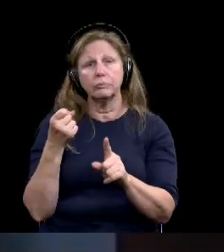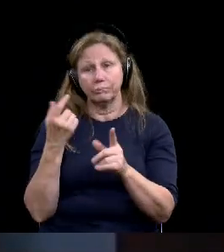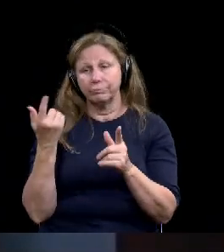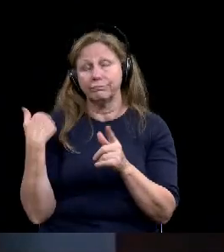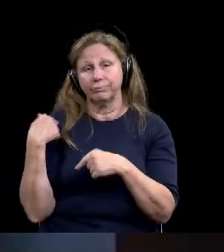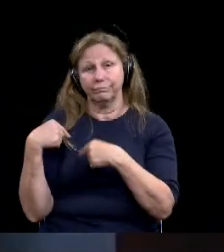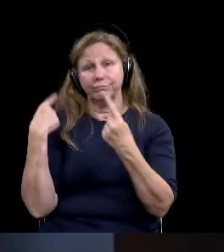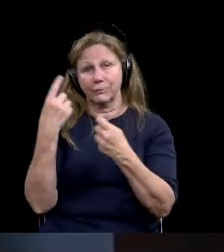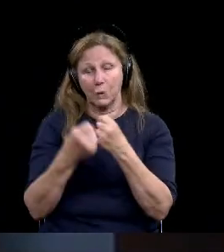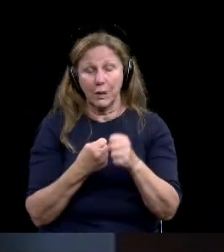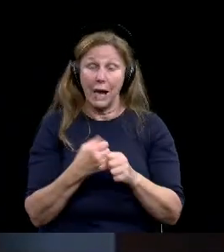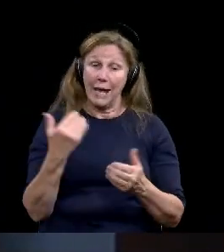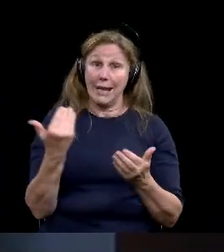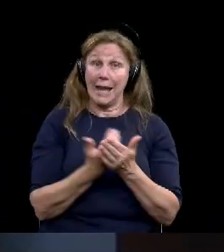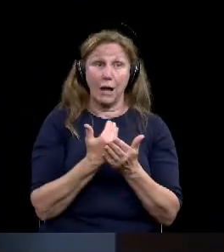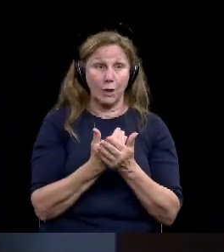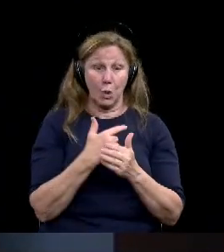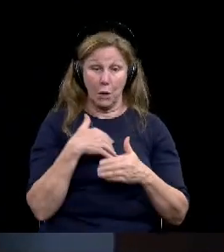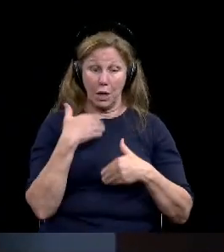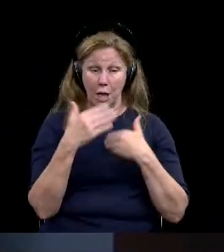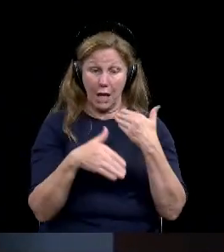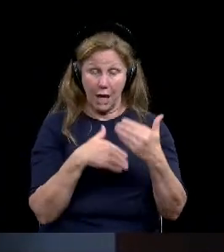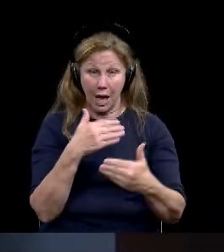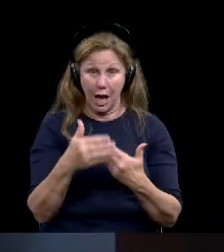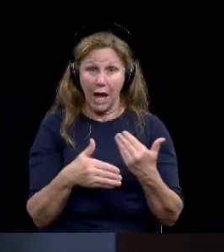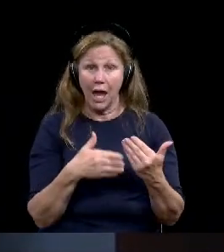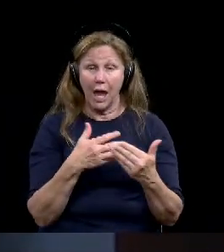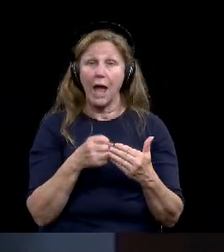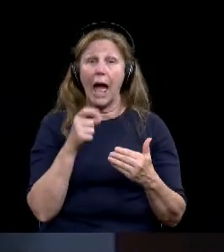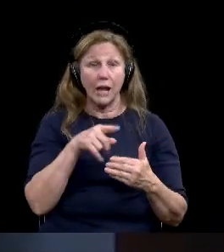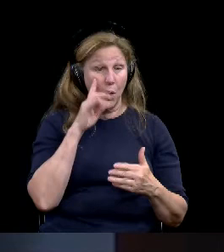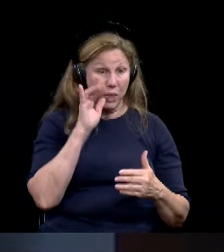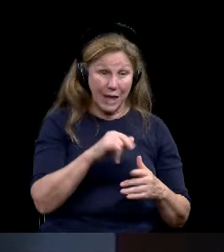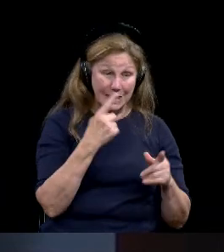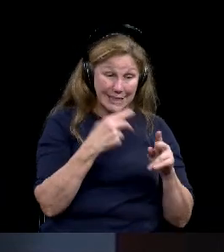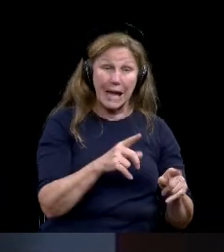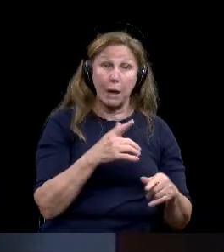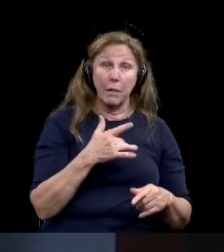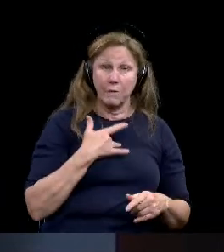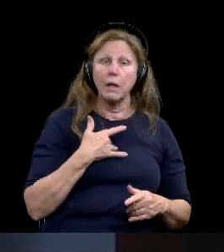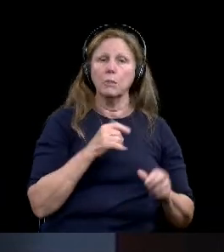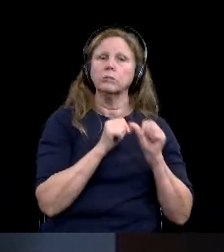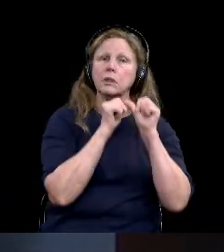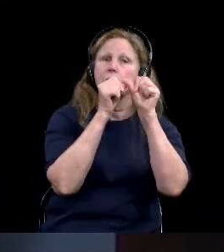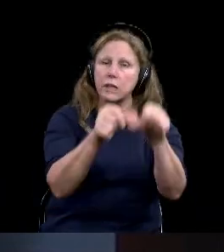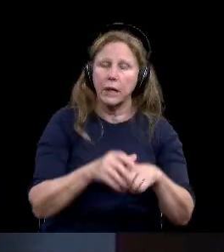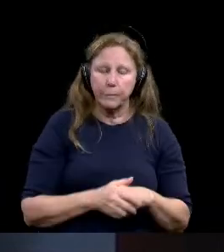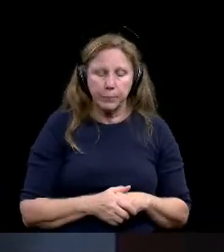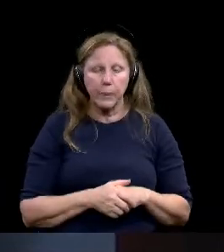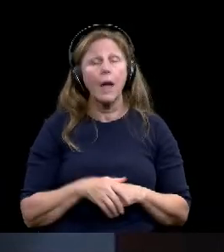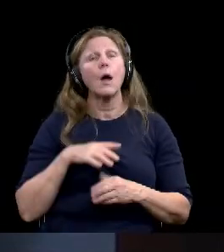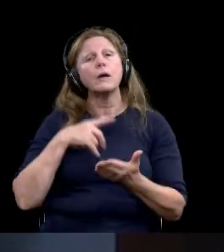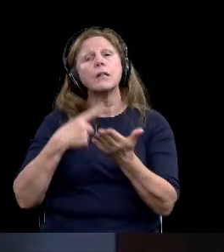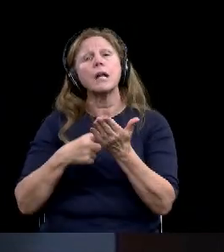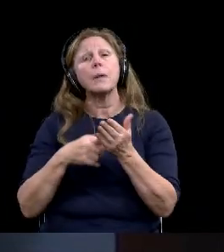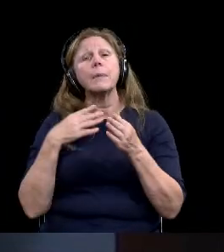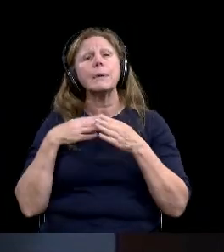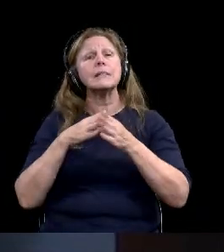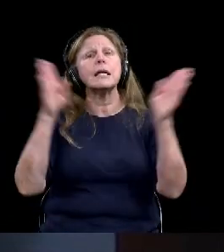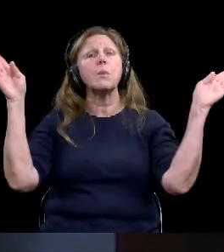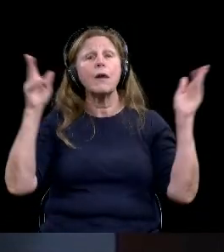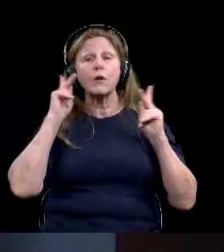doing a citywide memorial service for those lost and to honor those who have served. More details on this will be forthcoming in the days